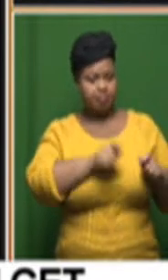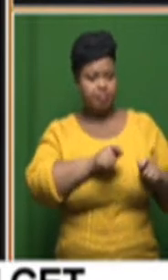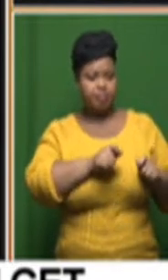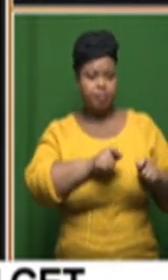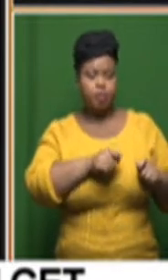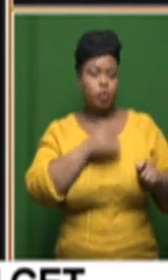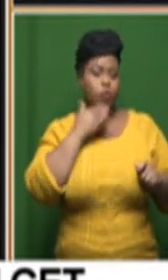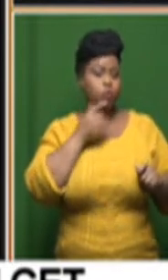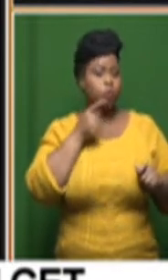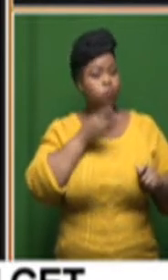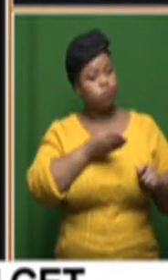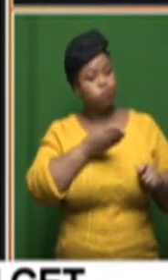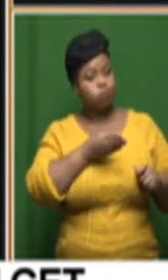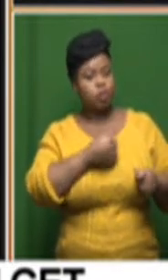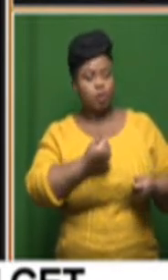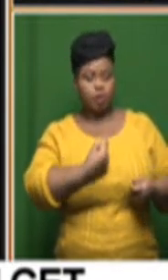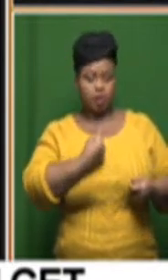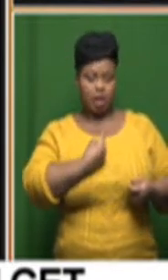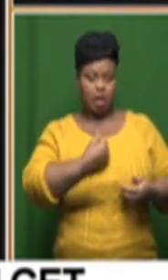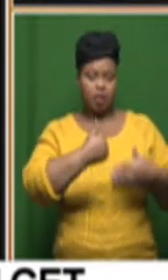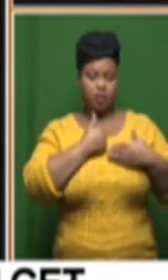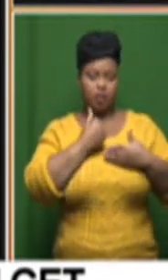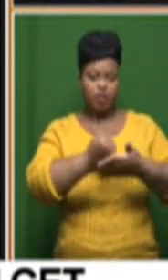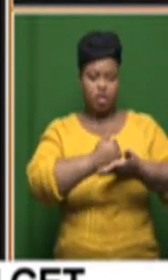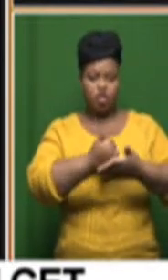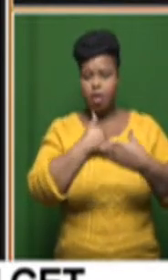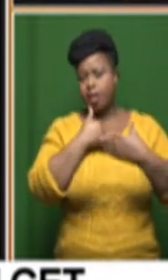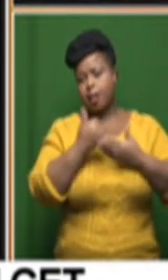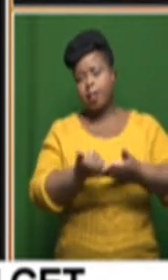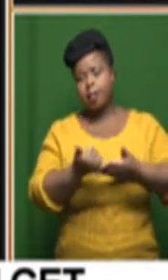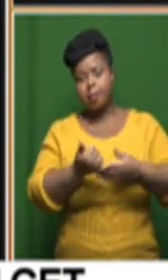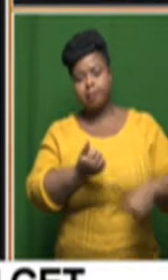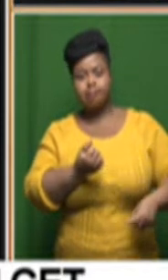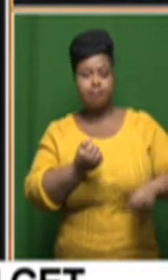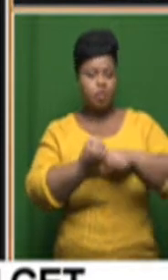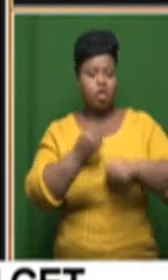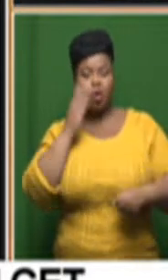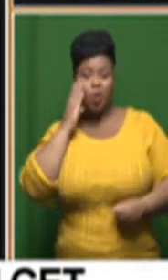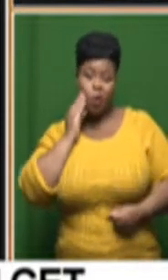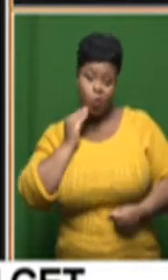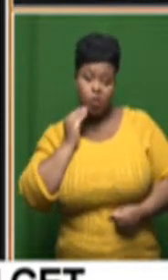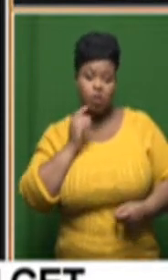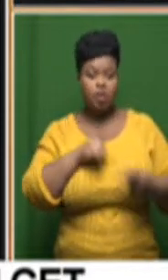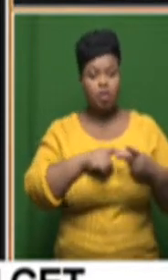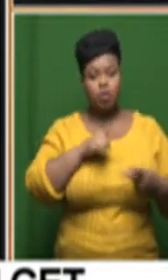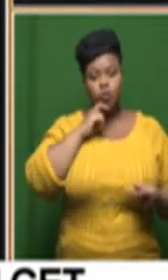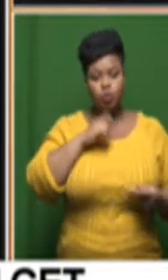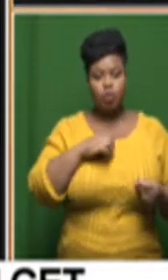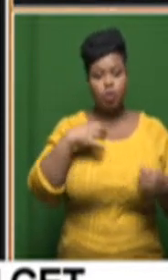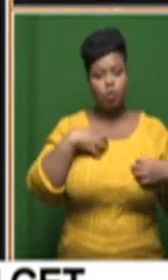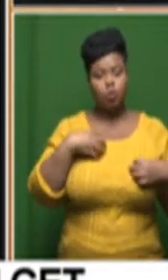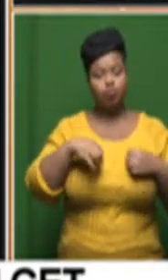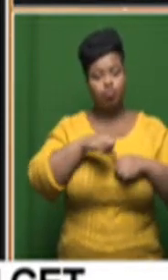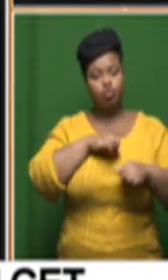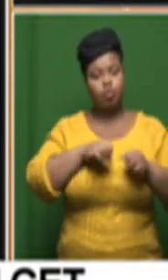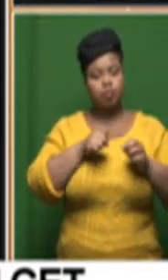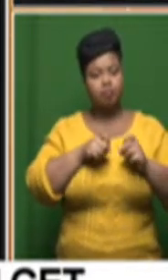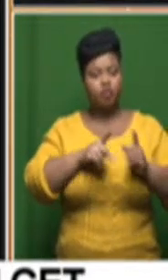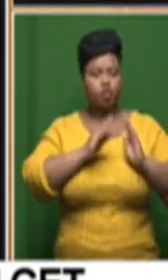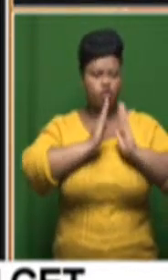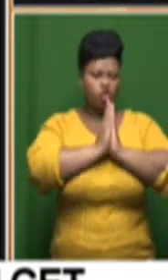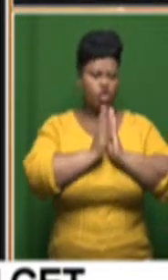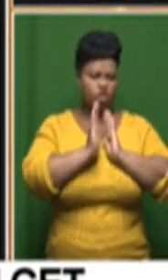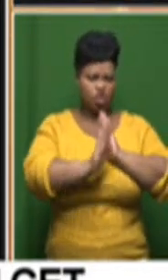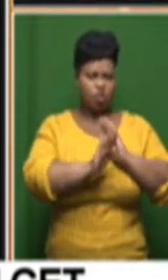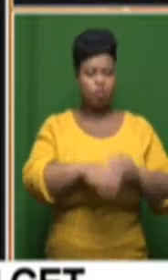were helped to self-register. They gave support to the elderly. They used their social platforms of the churches.